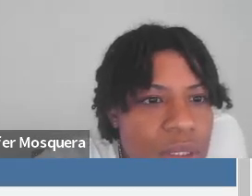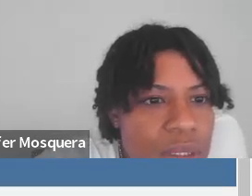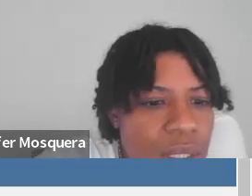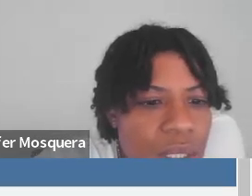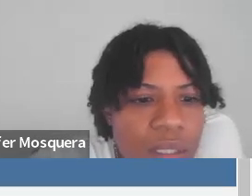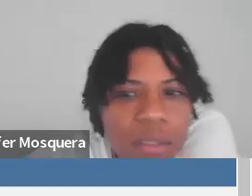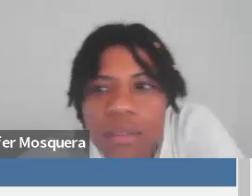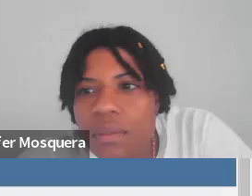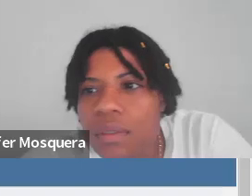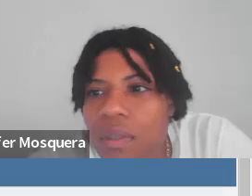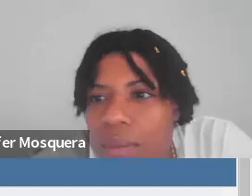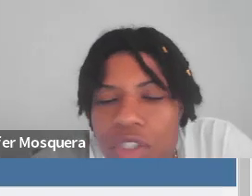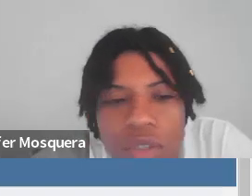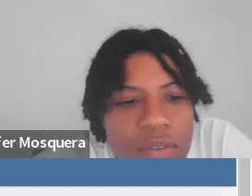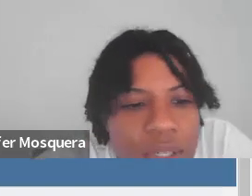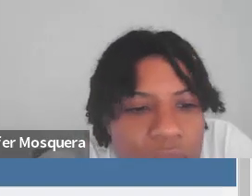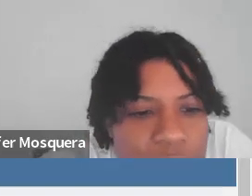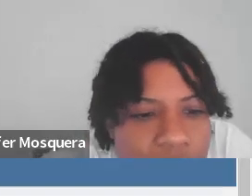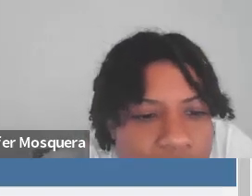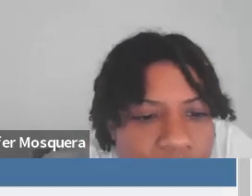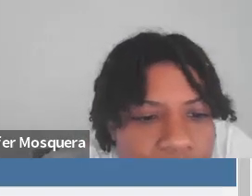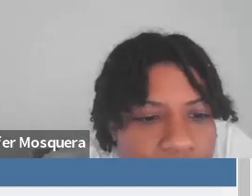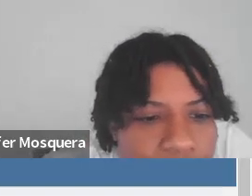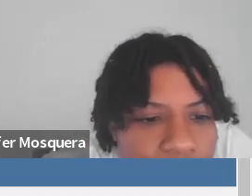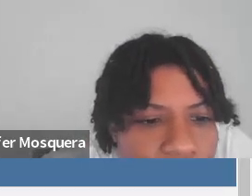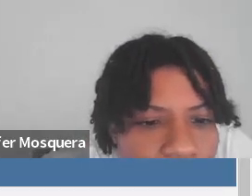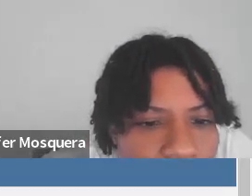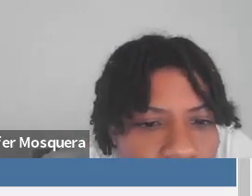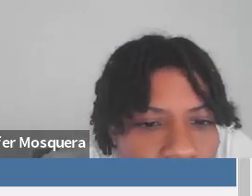Sprint 68. I'm just trying to find it. I'm sorry.